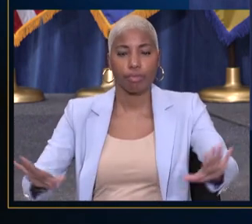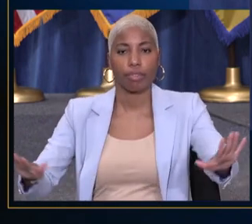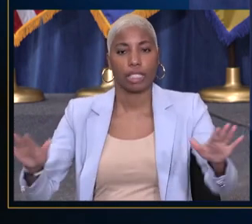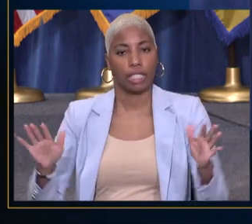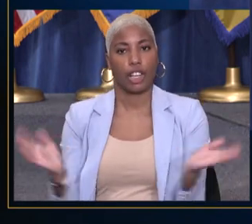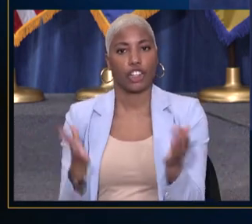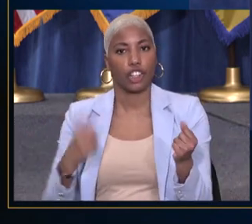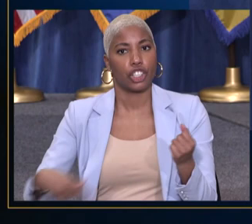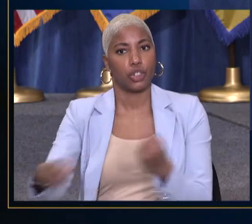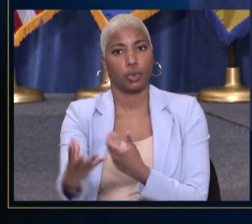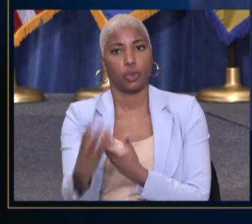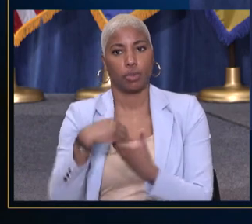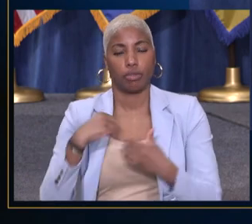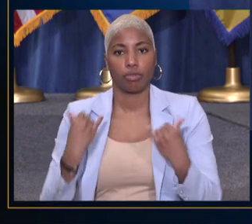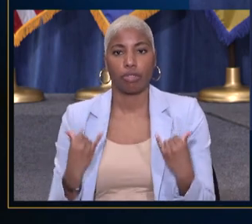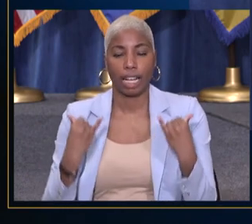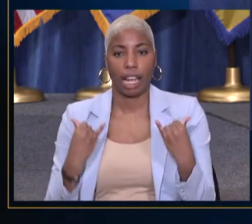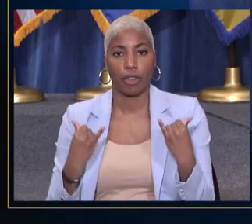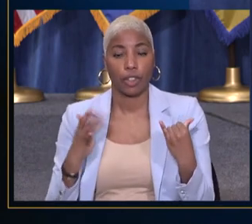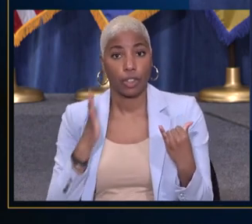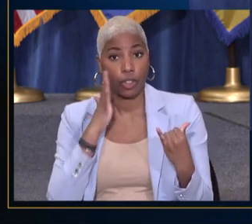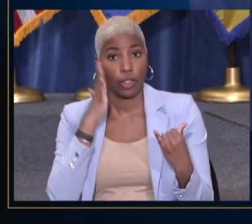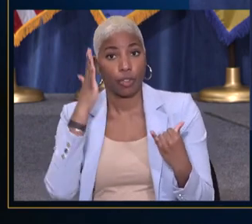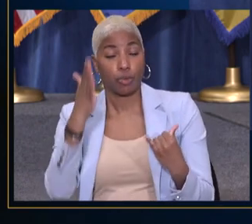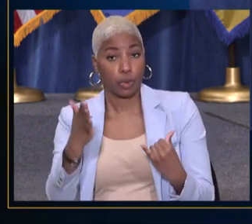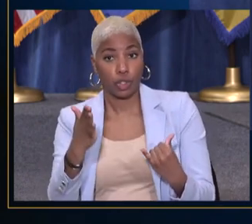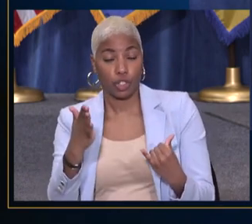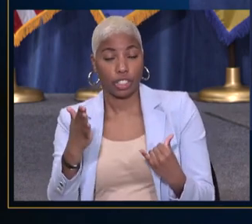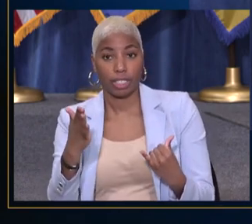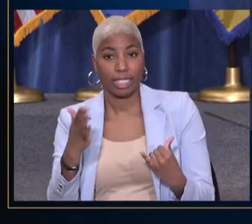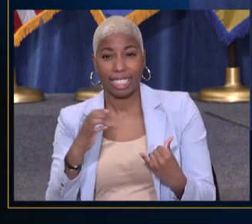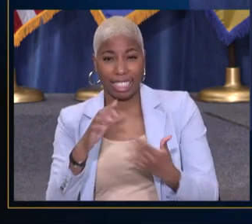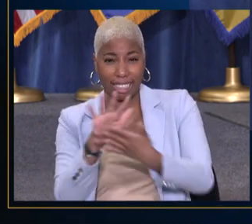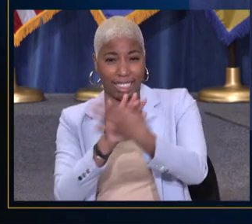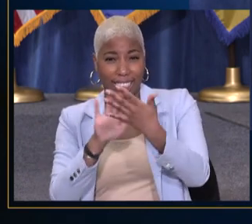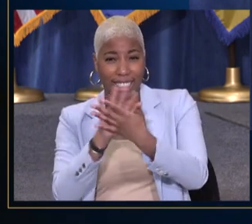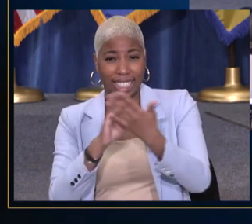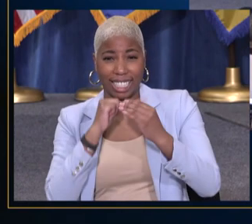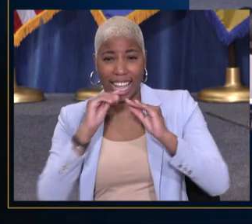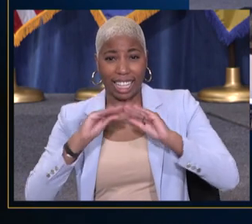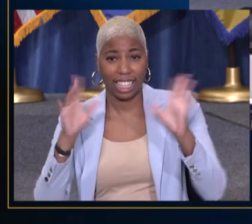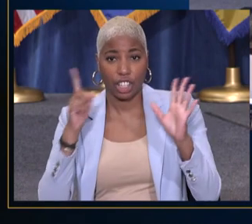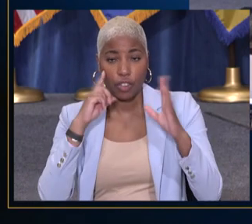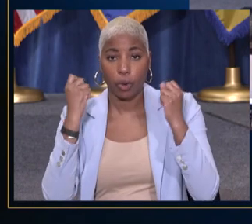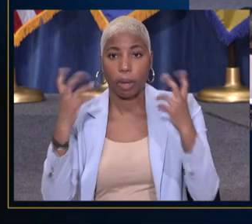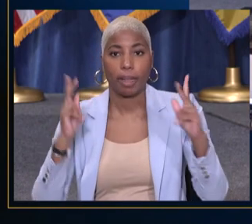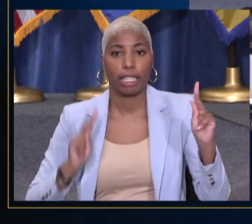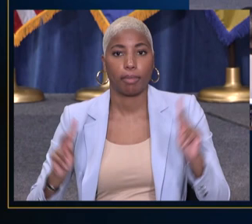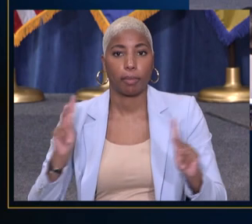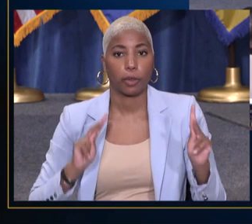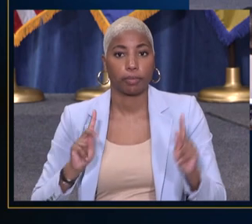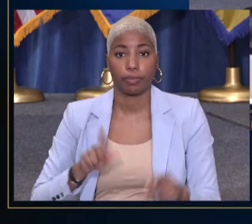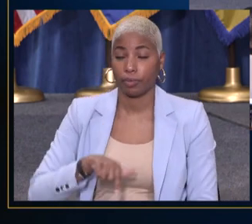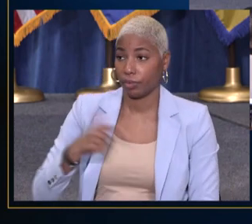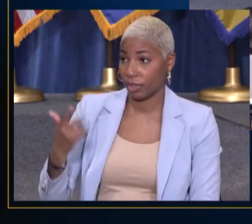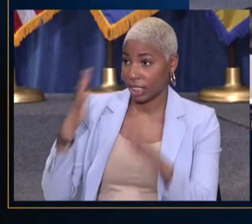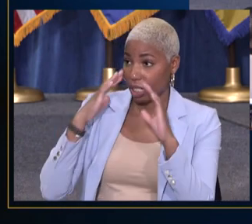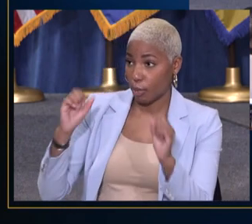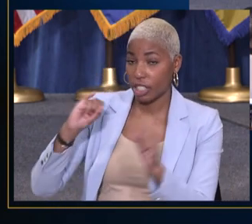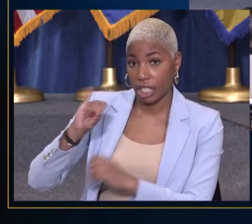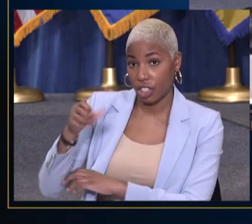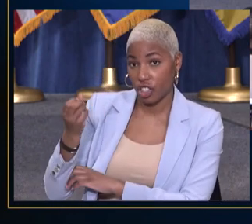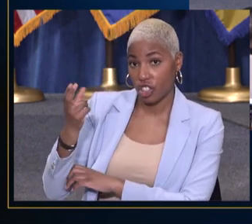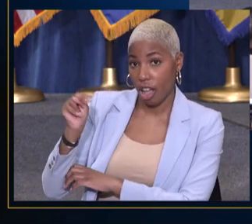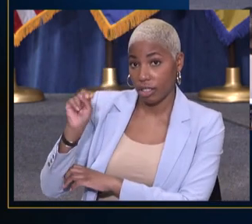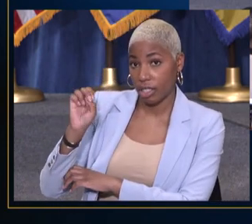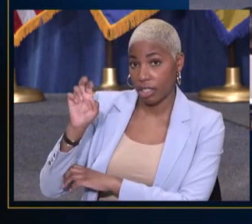because the future is not clear for a lot of folks. President Johnson, anything to add on closing